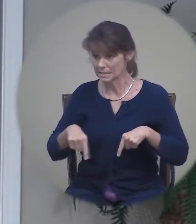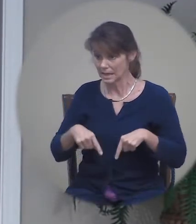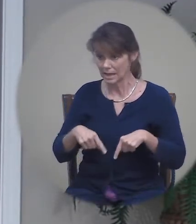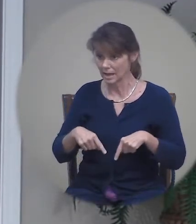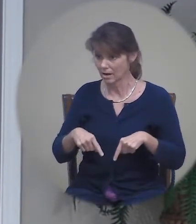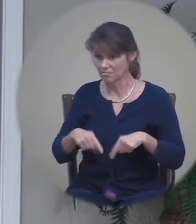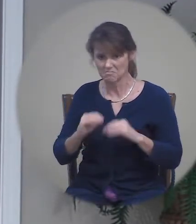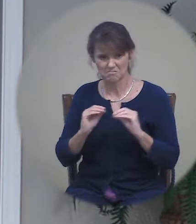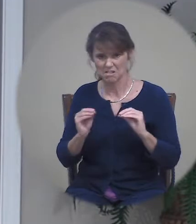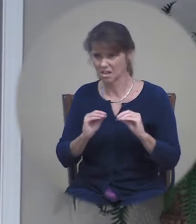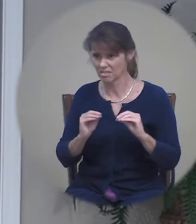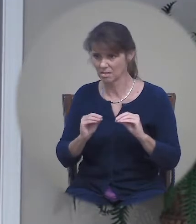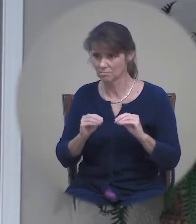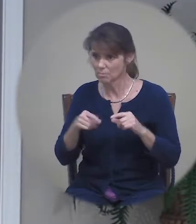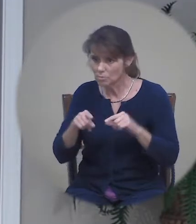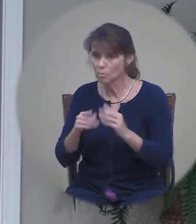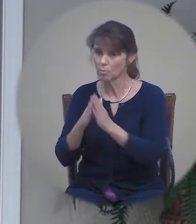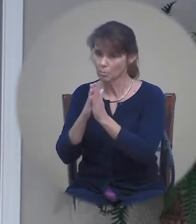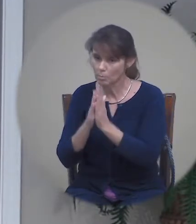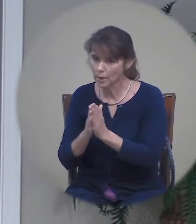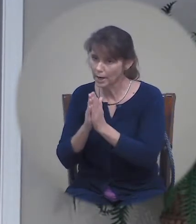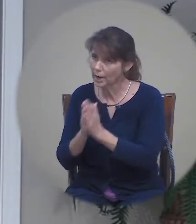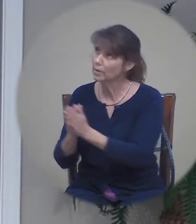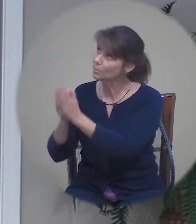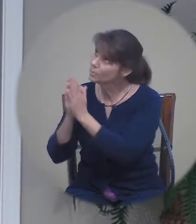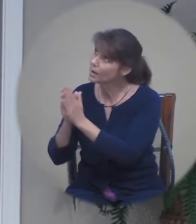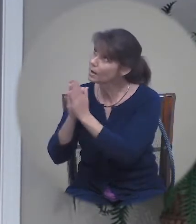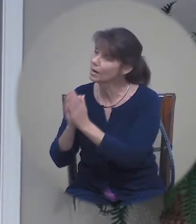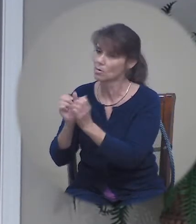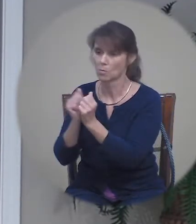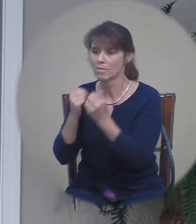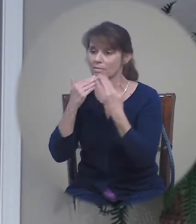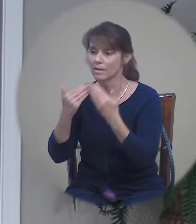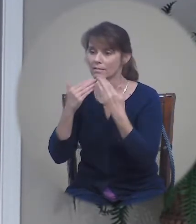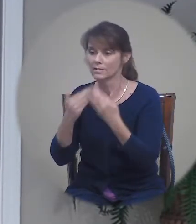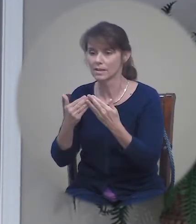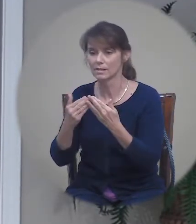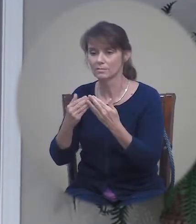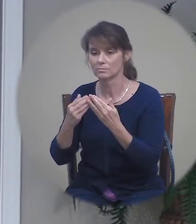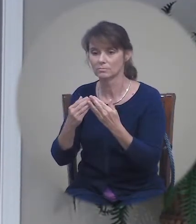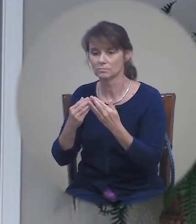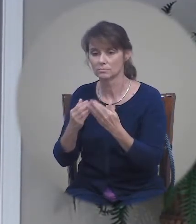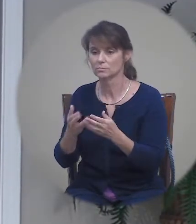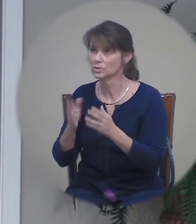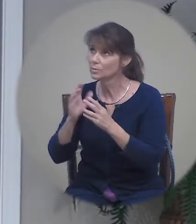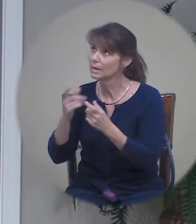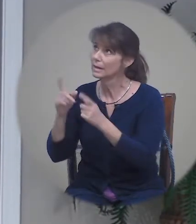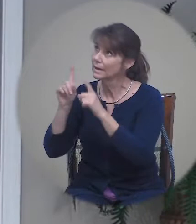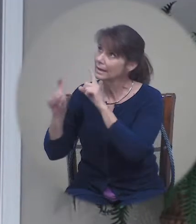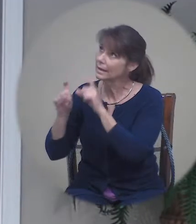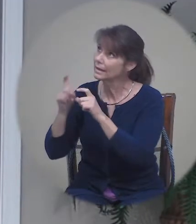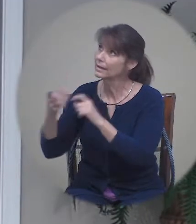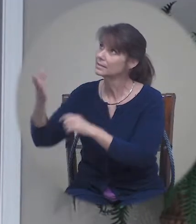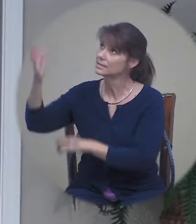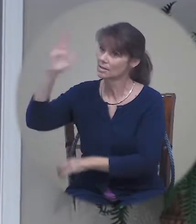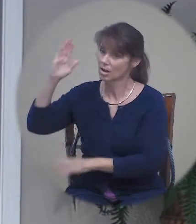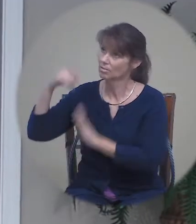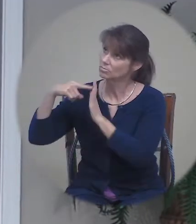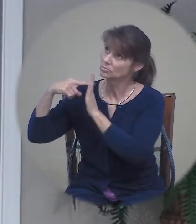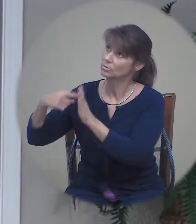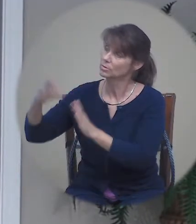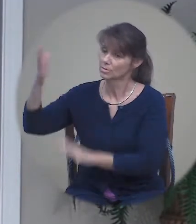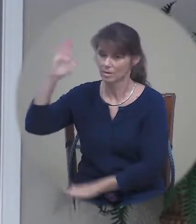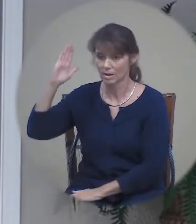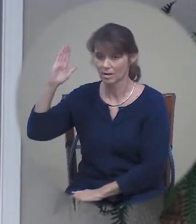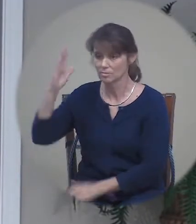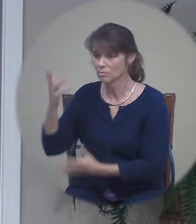in everything by prayer and supplication with thanksgiving, let your requests be made known to God. And the peace